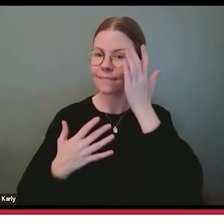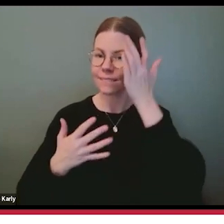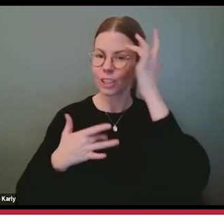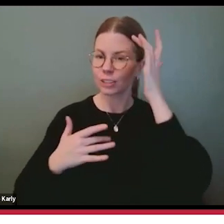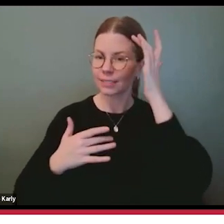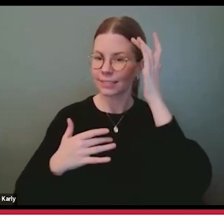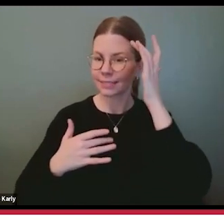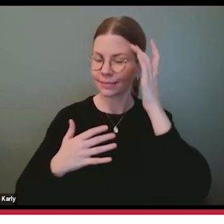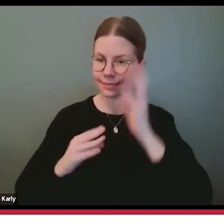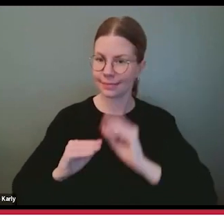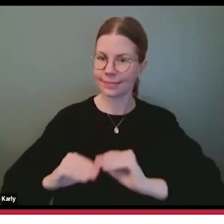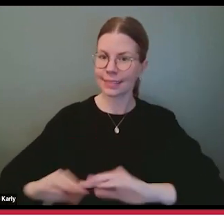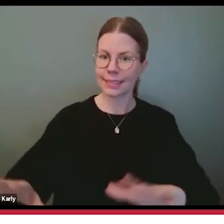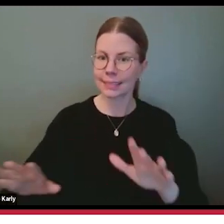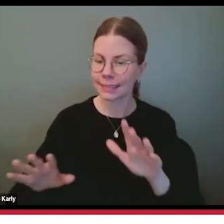That's why